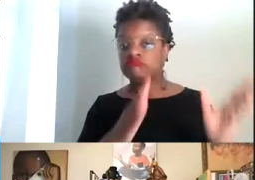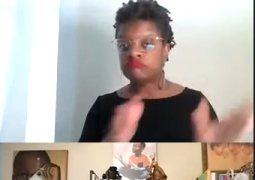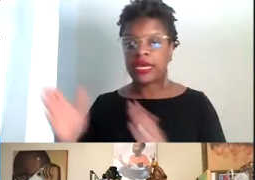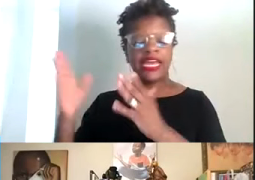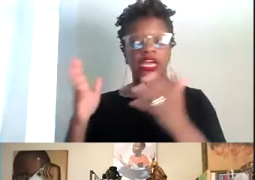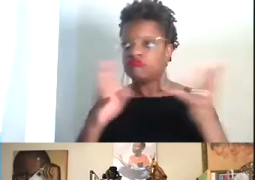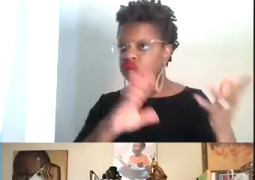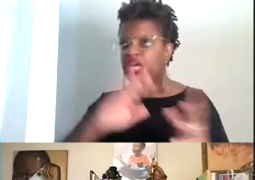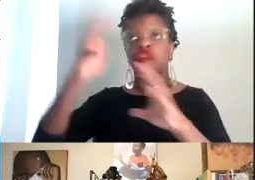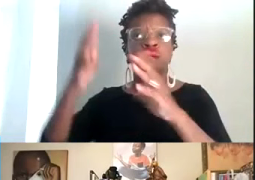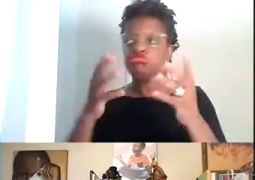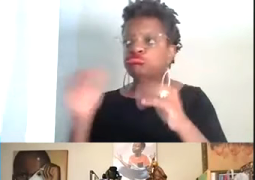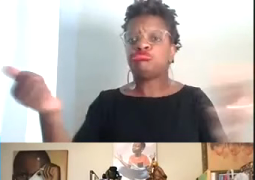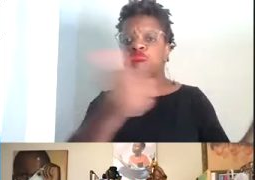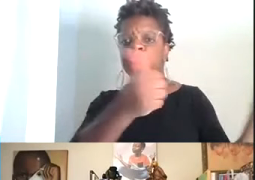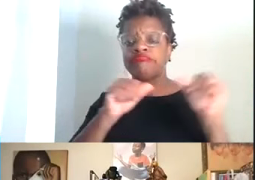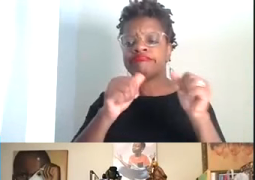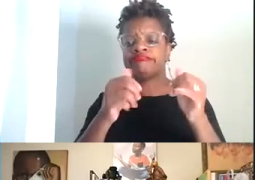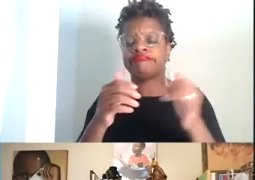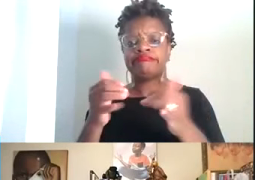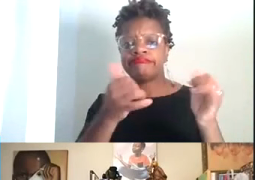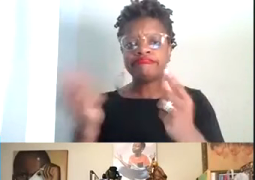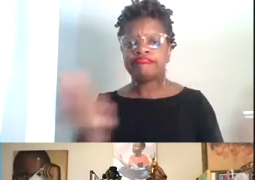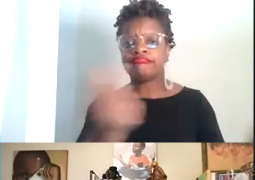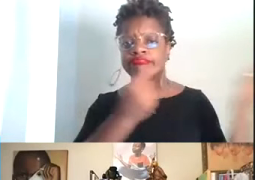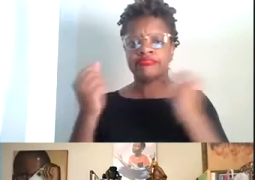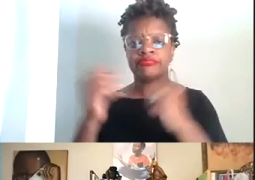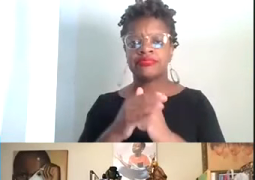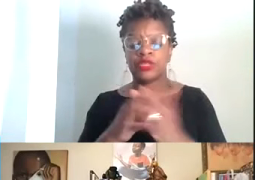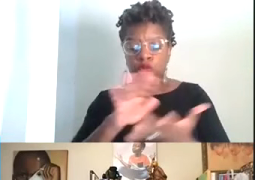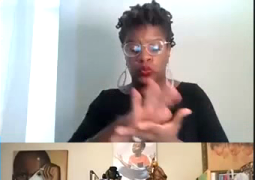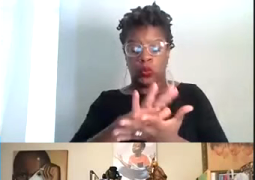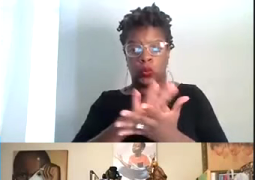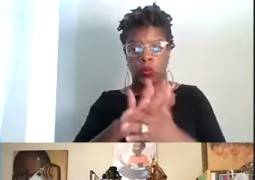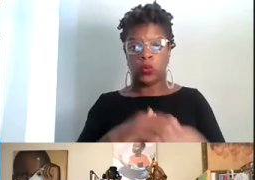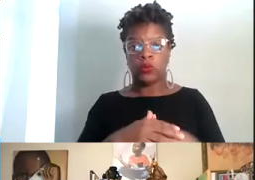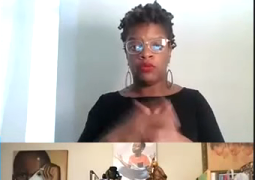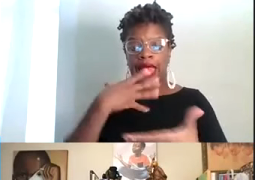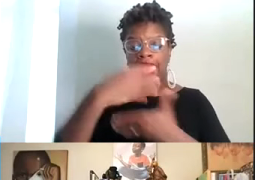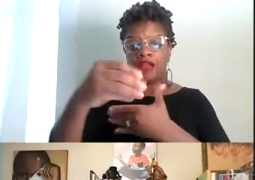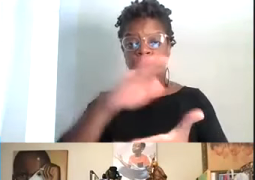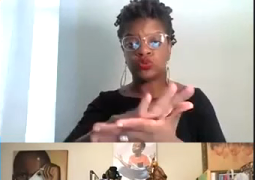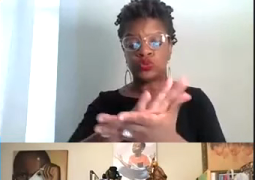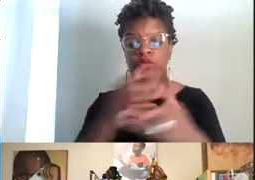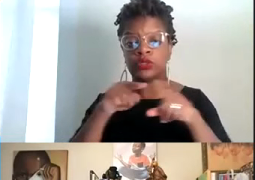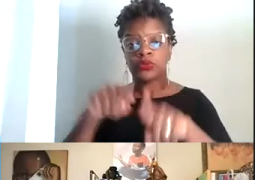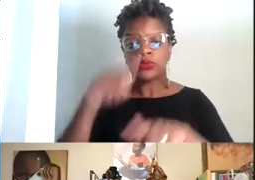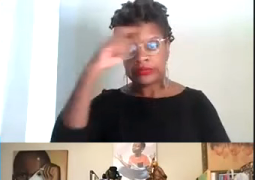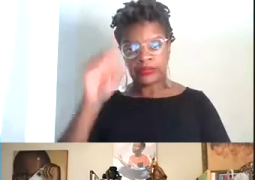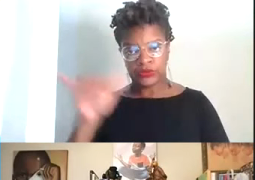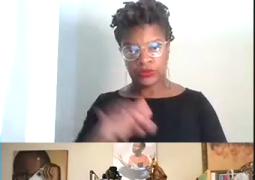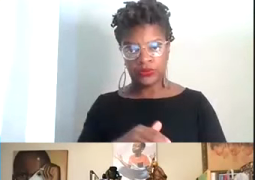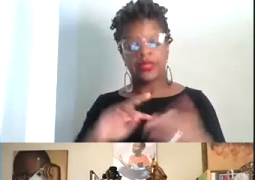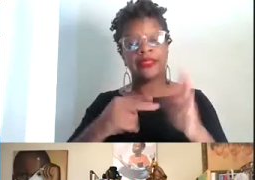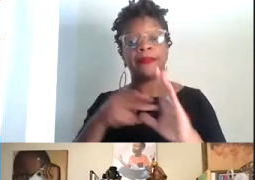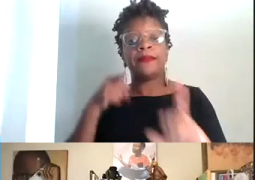the school day, in school, out of school, and during the summer. So really thinking about this continuum of